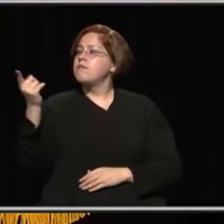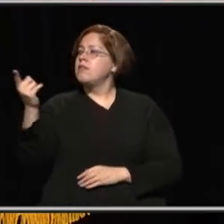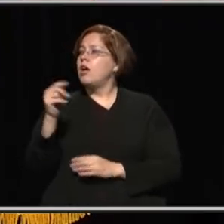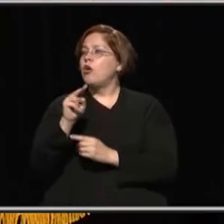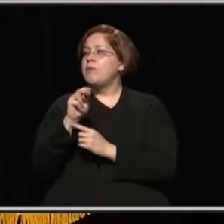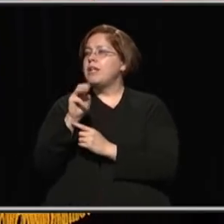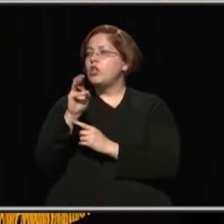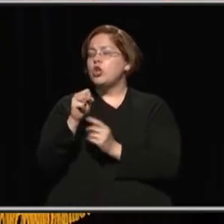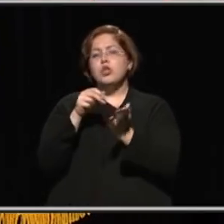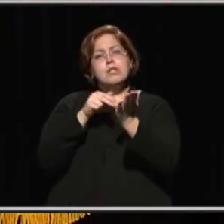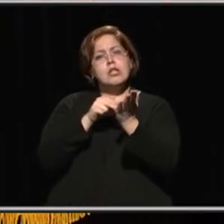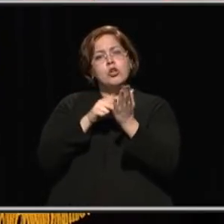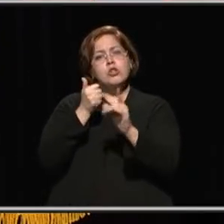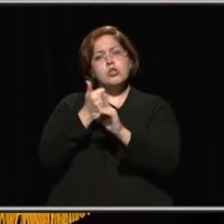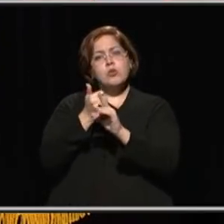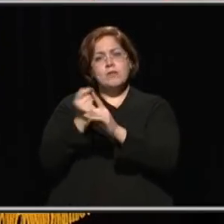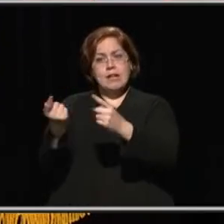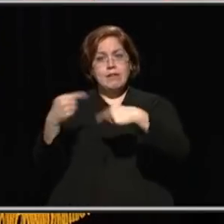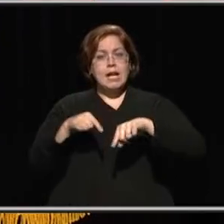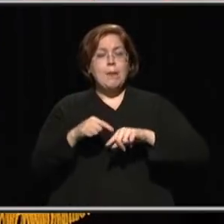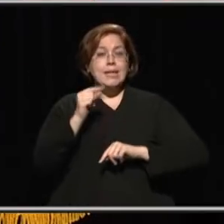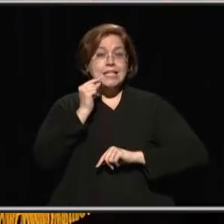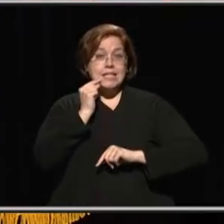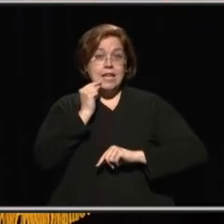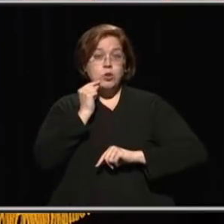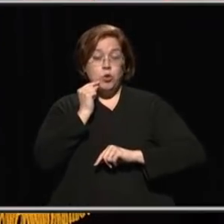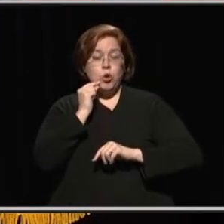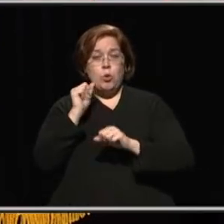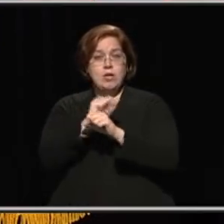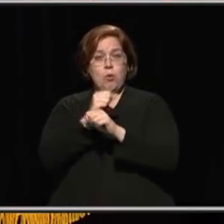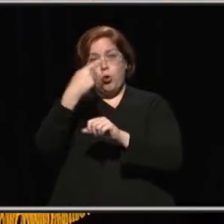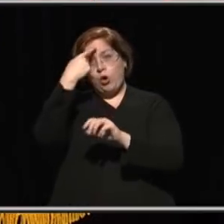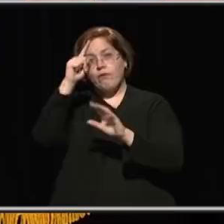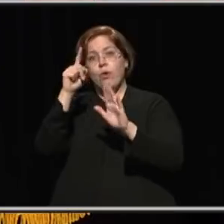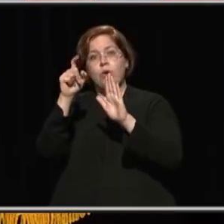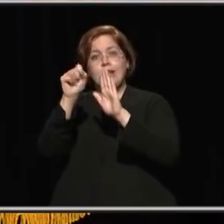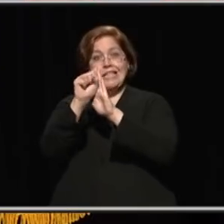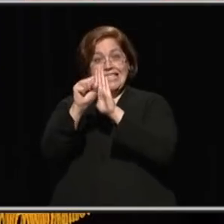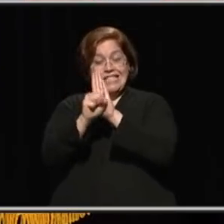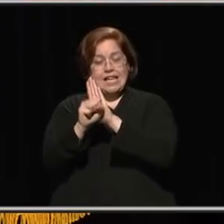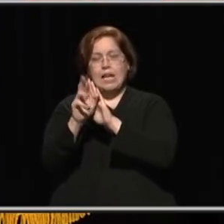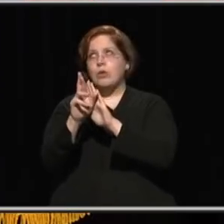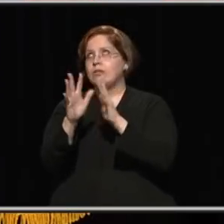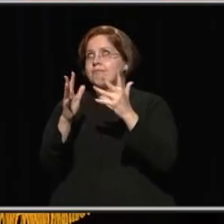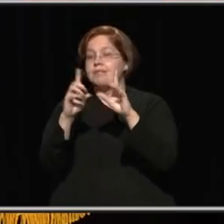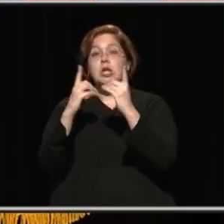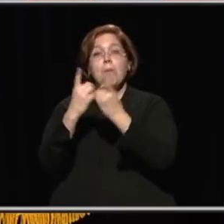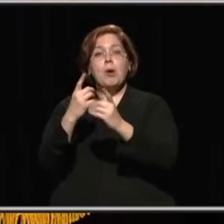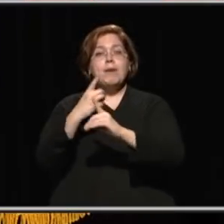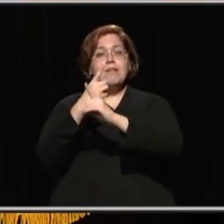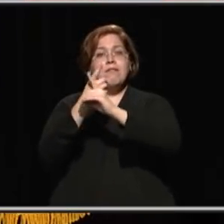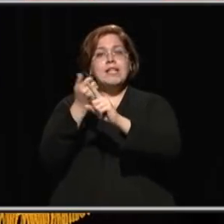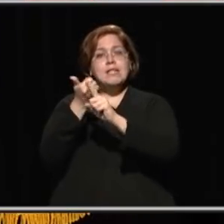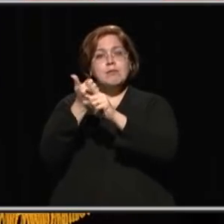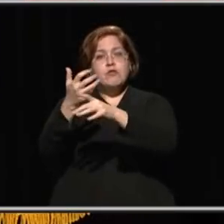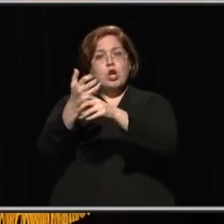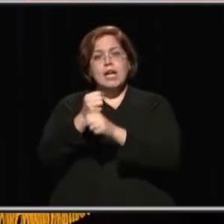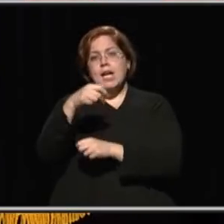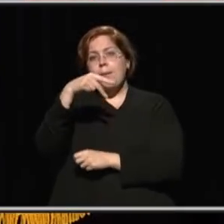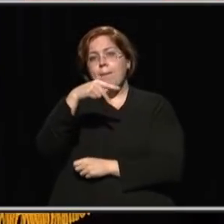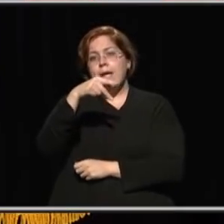the nurses who are coming into San Antonio that are deployed by the state or the Department of Defense are getting